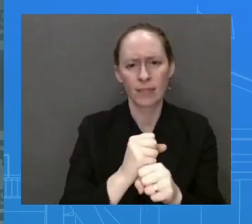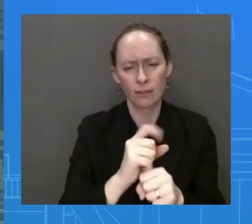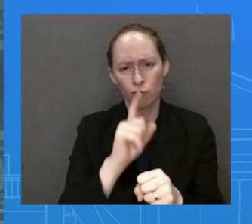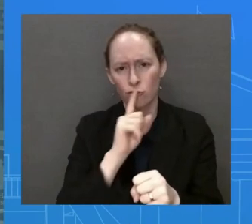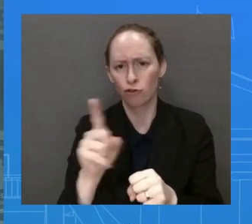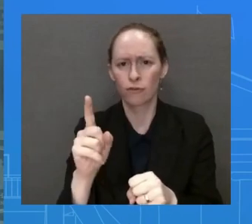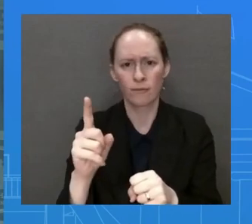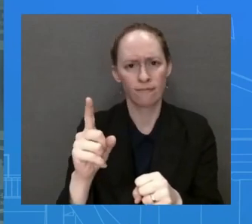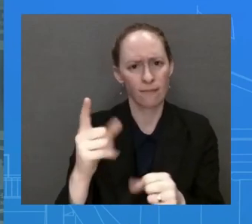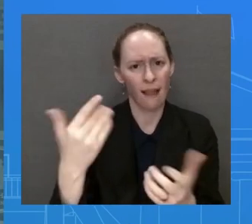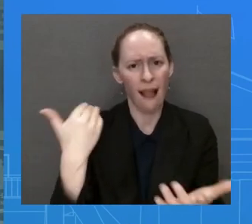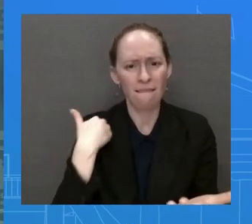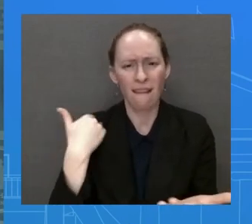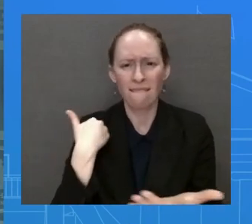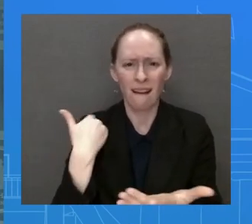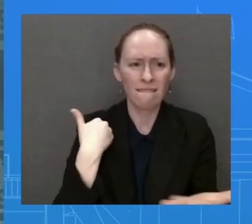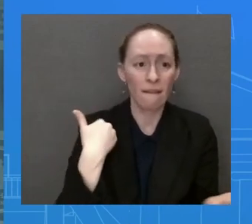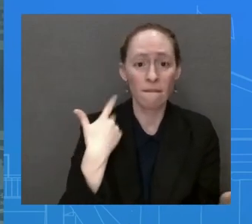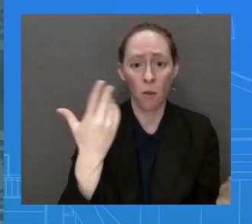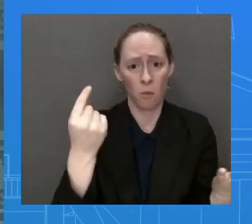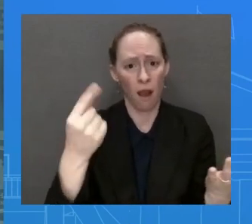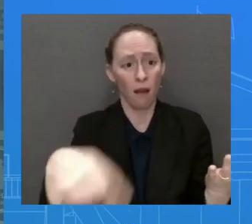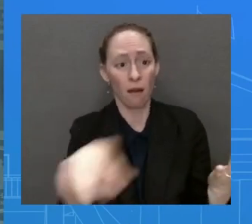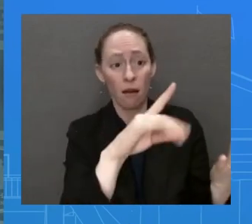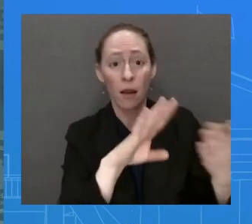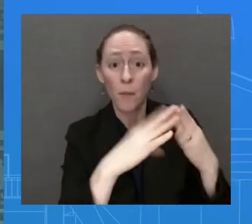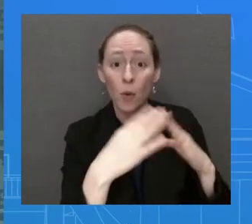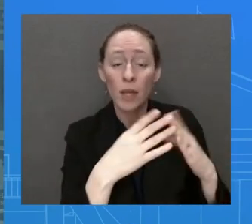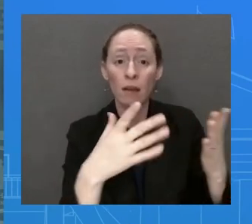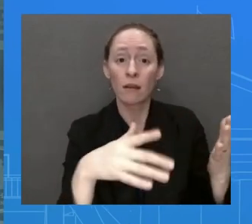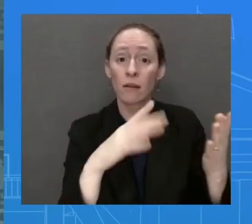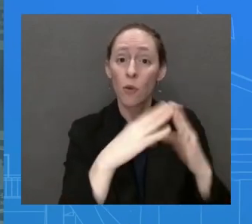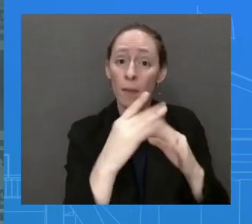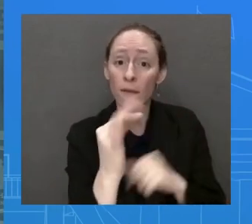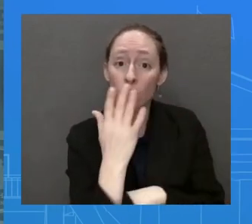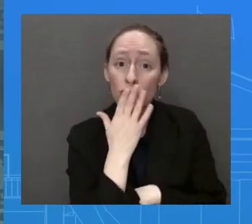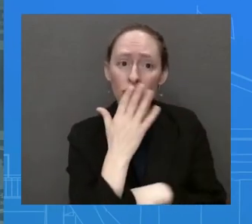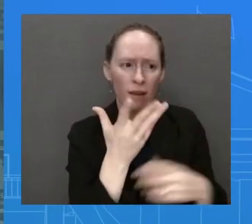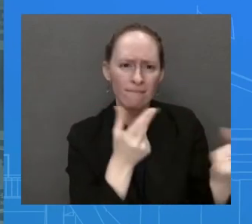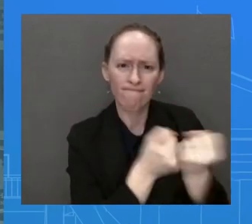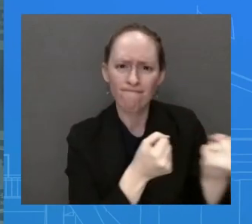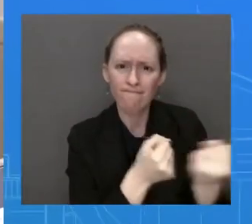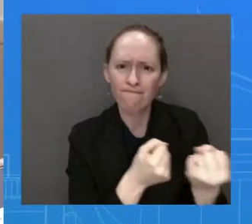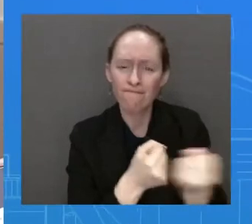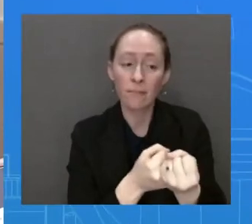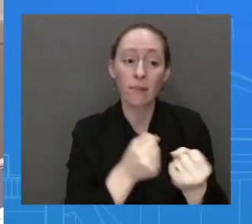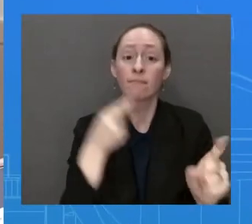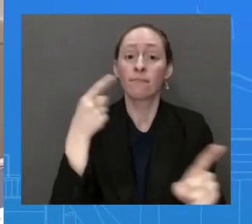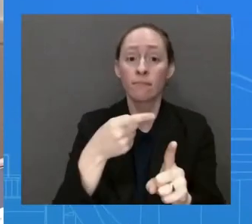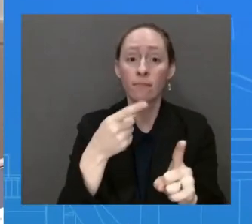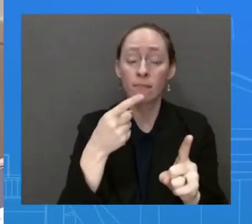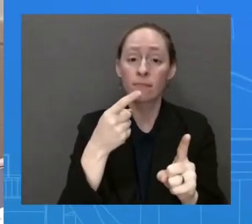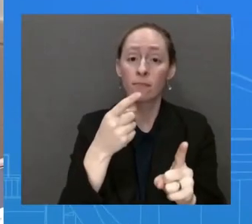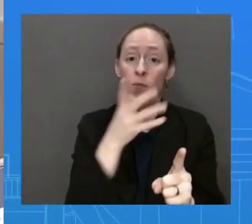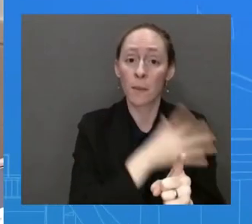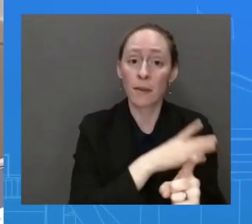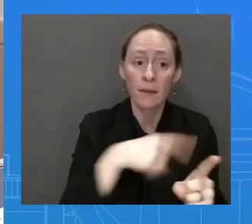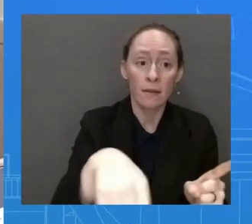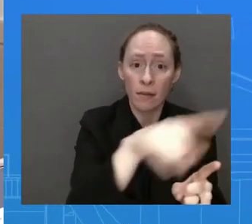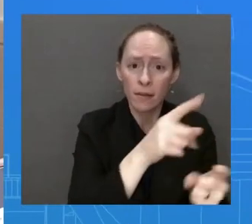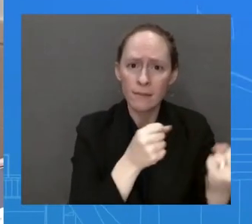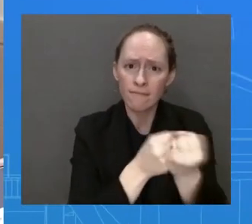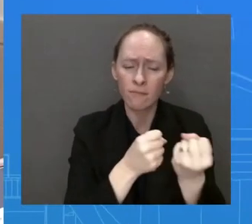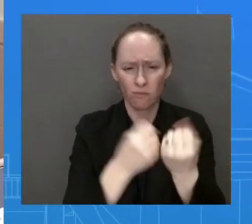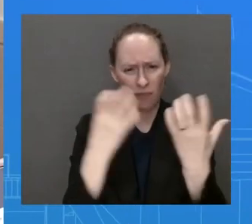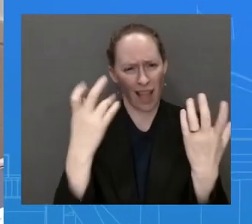specific to women, to give us those opportunities to be successful in this economy. Do you anticipate him addressing that in his